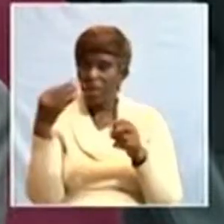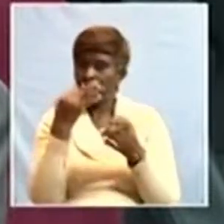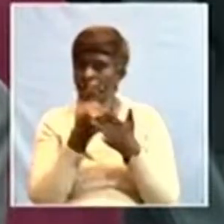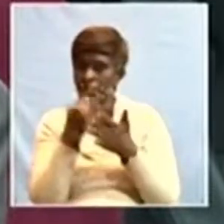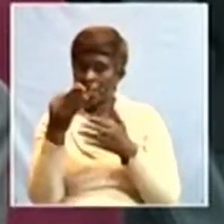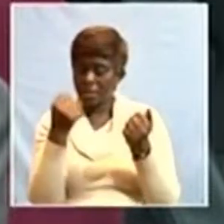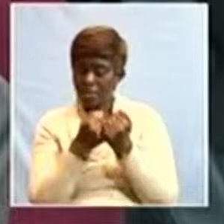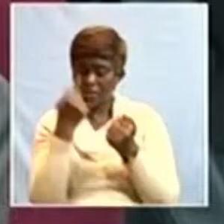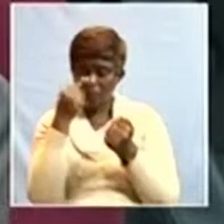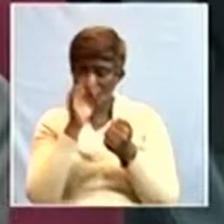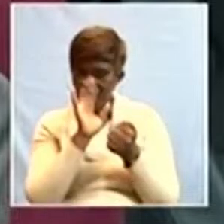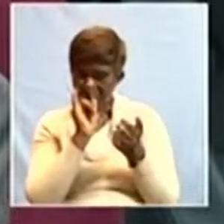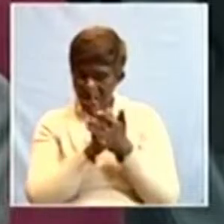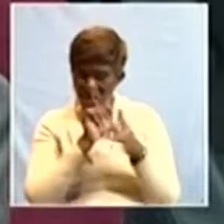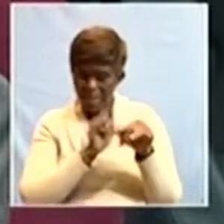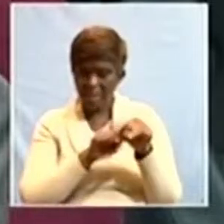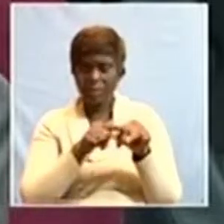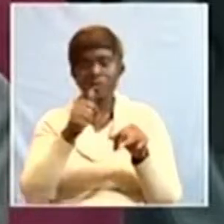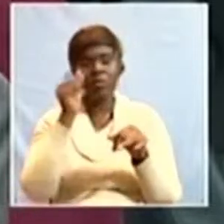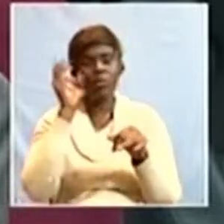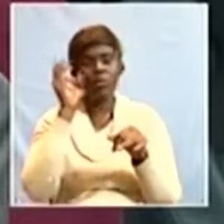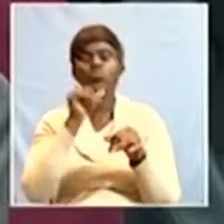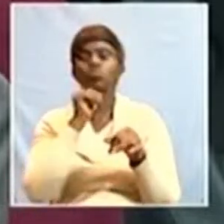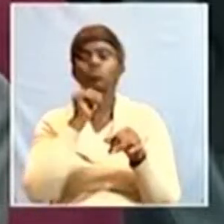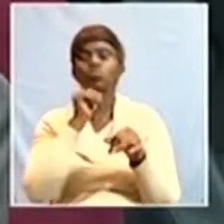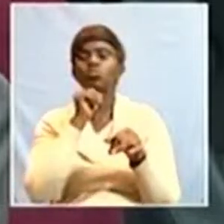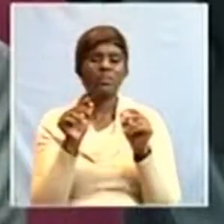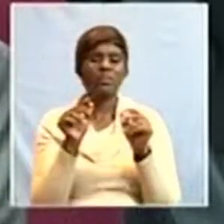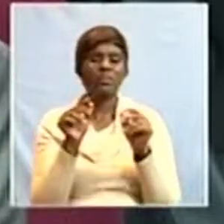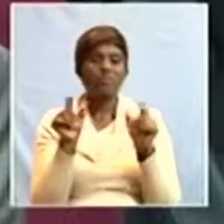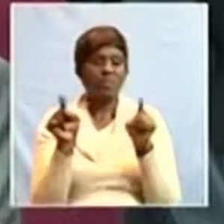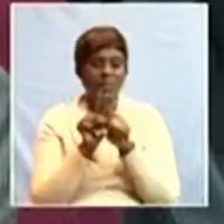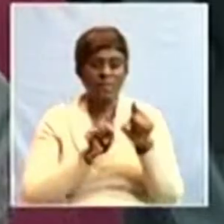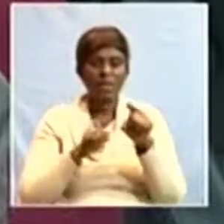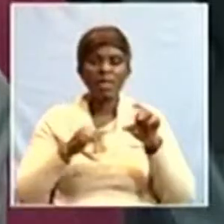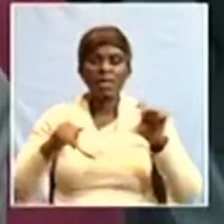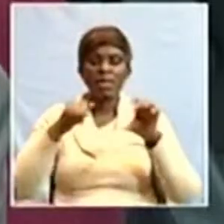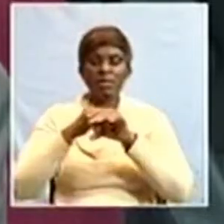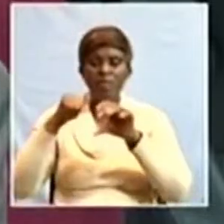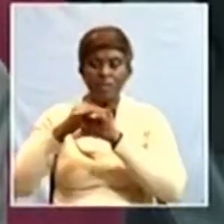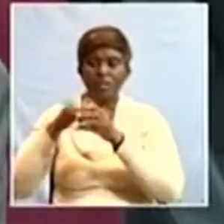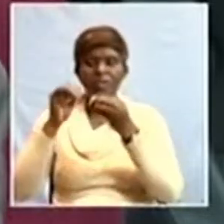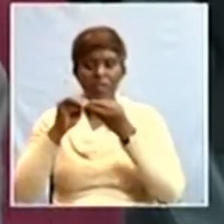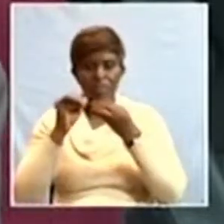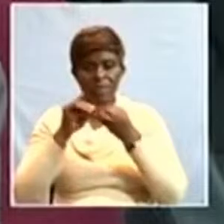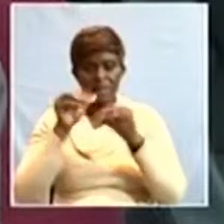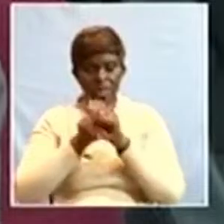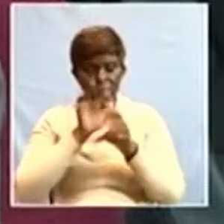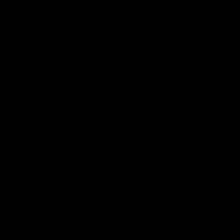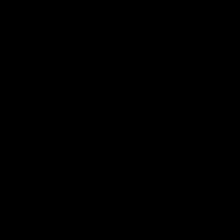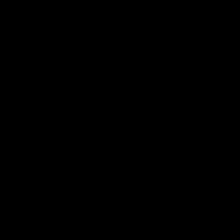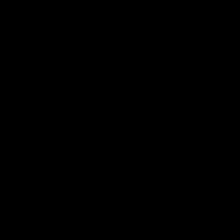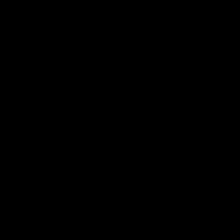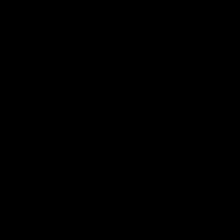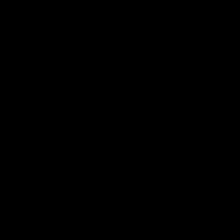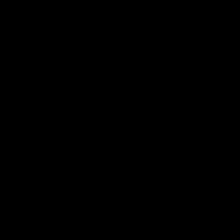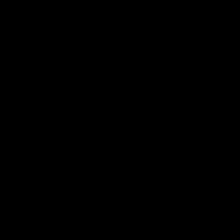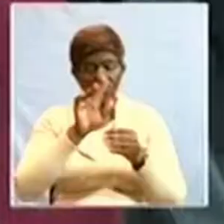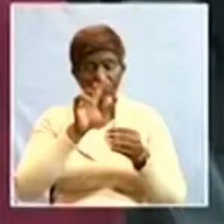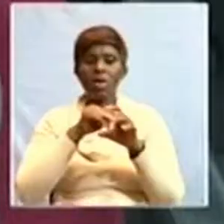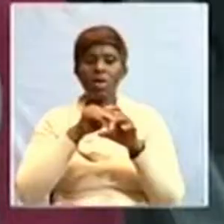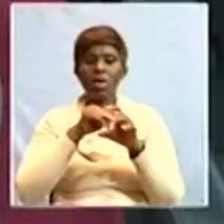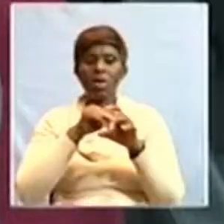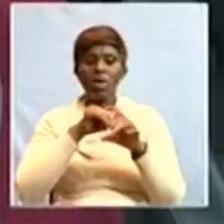FSIP for that season, you will not be included on the program. All